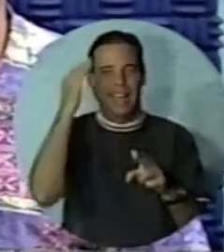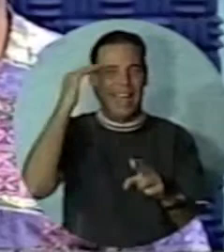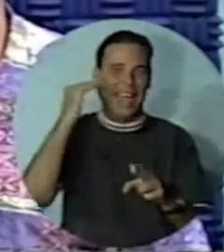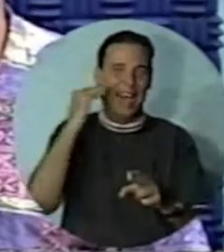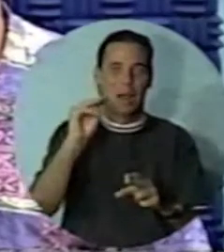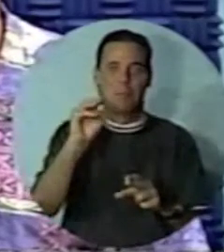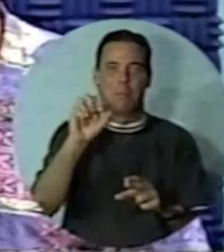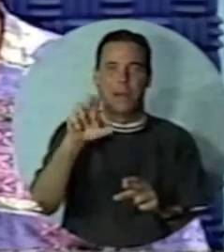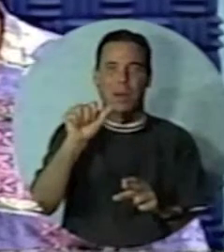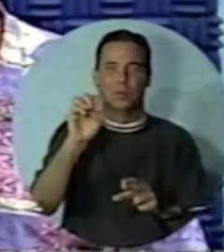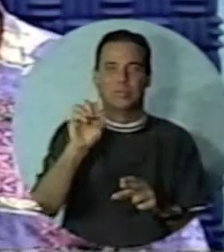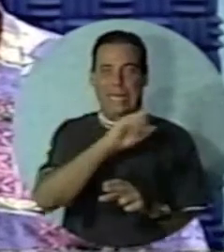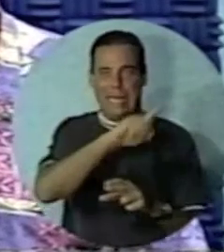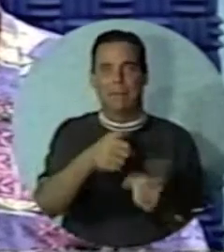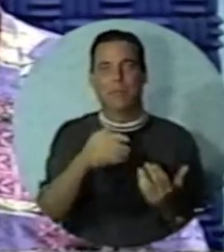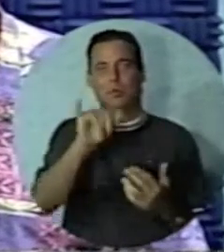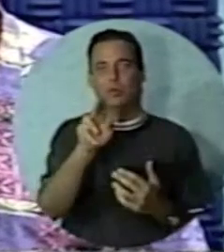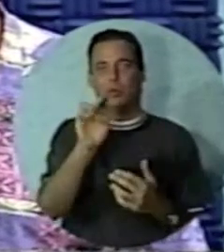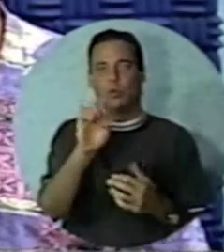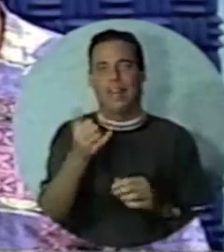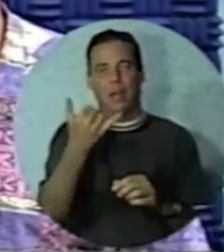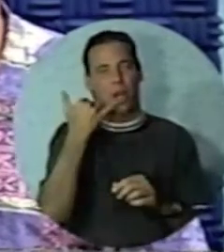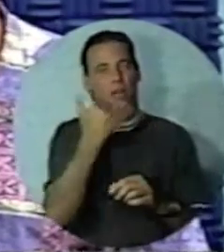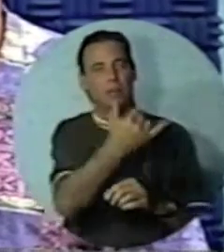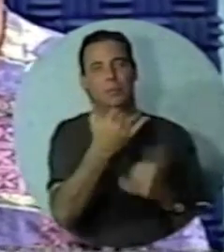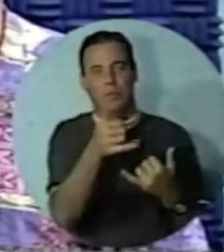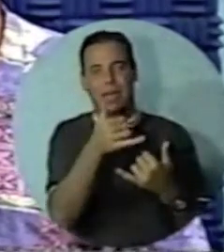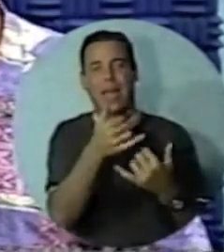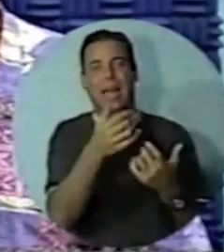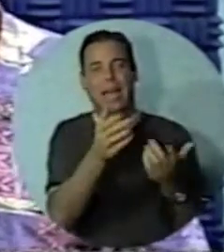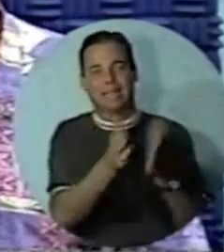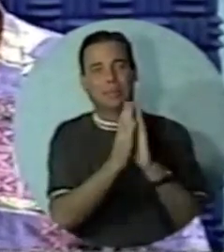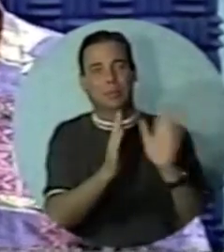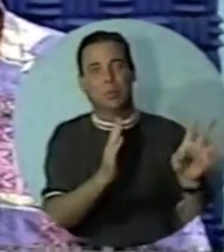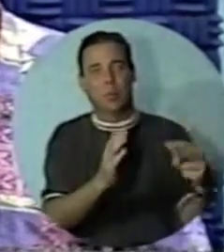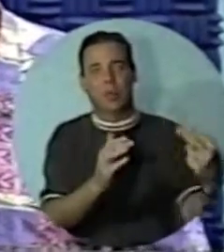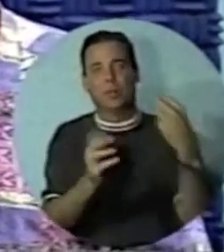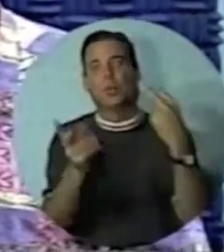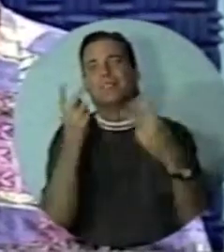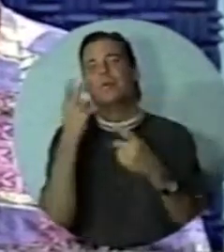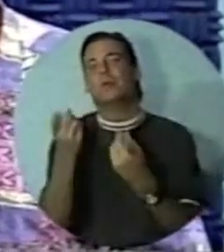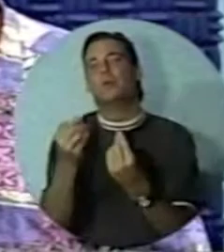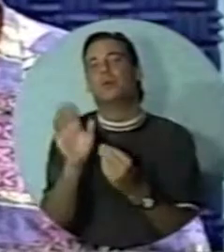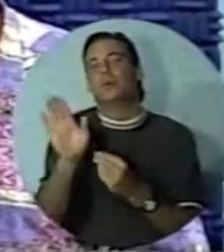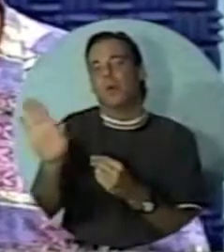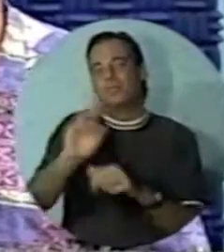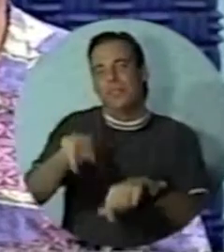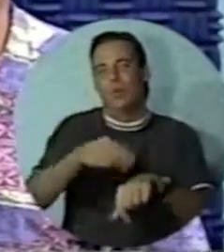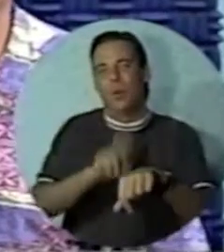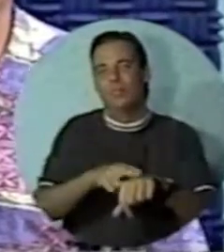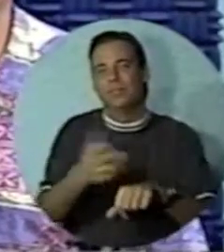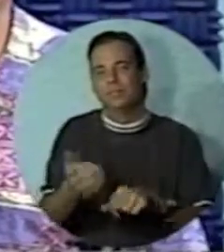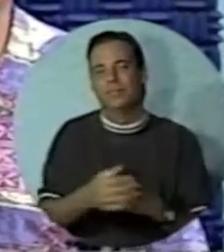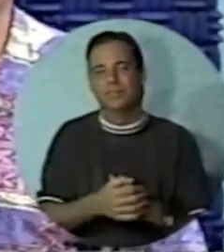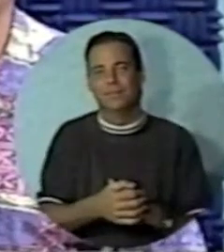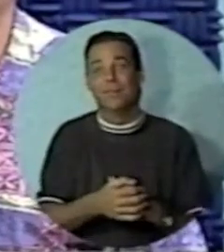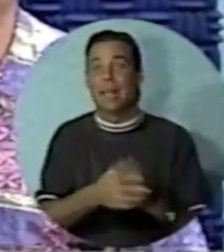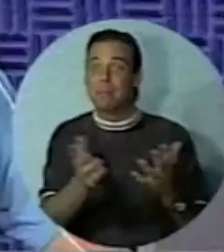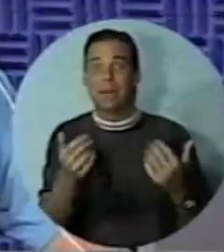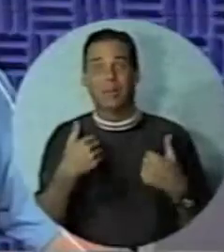in June, and I called him today and asked him to tune us in because he wants to see what you can do with yours, of course. Well, maybe we should have